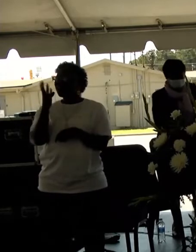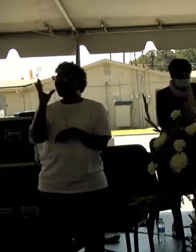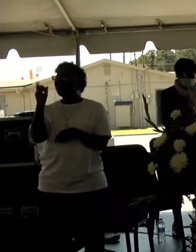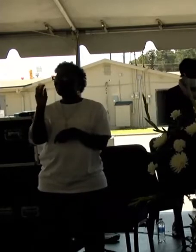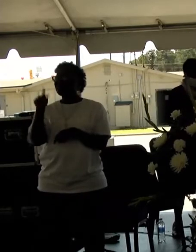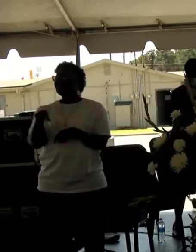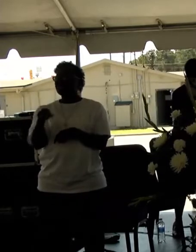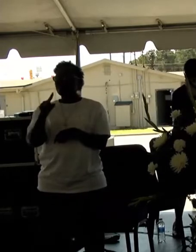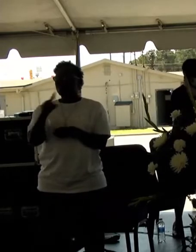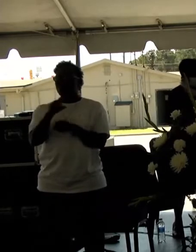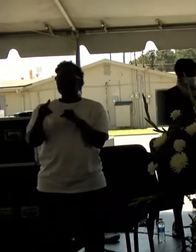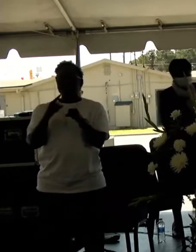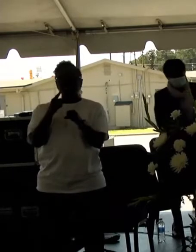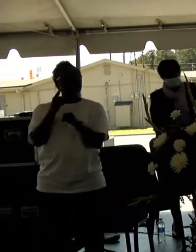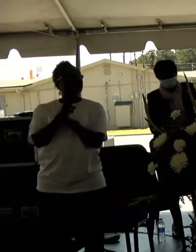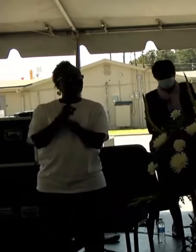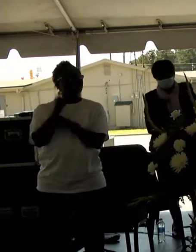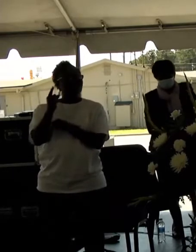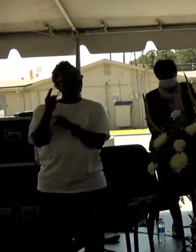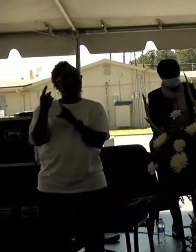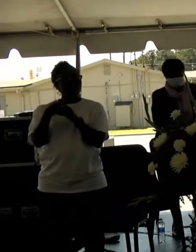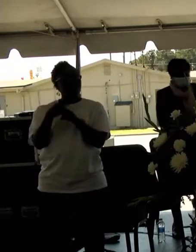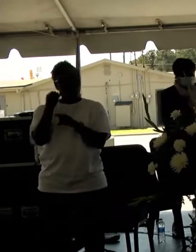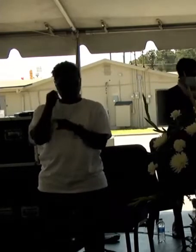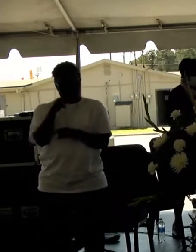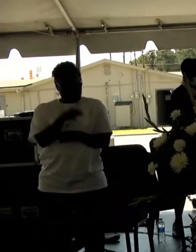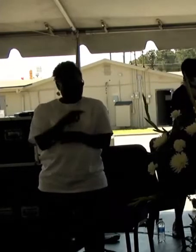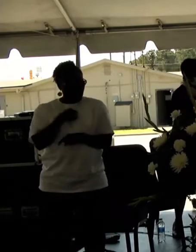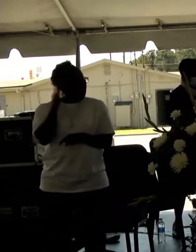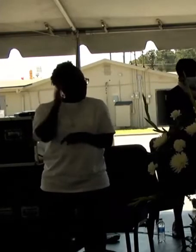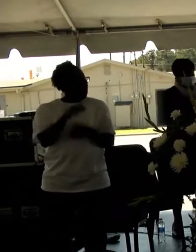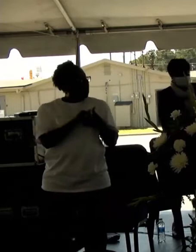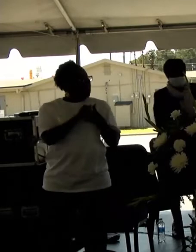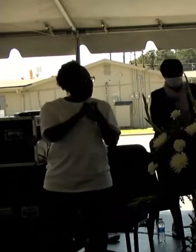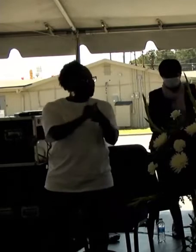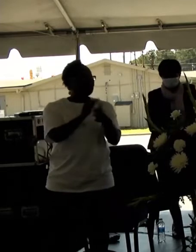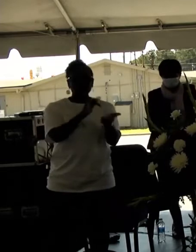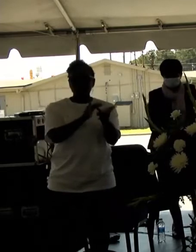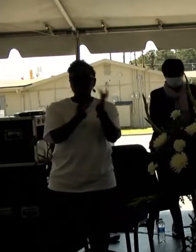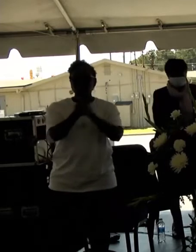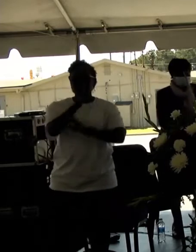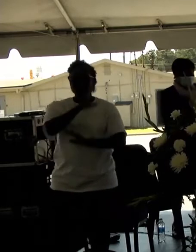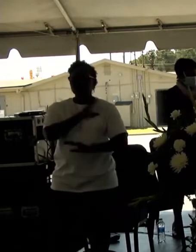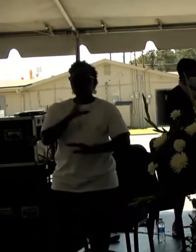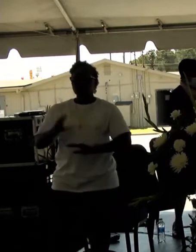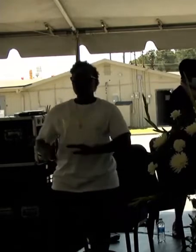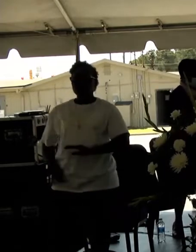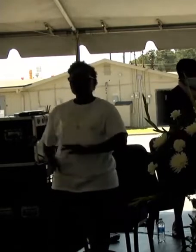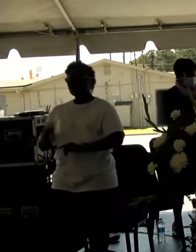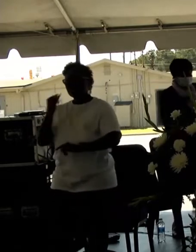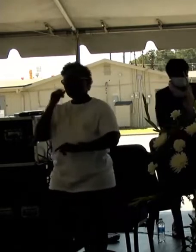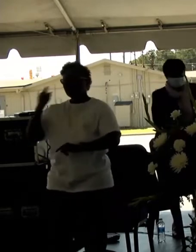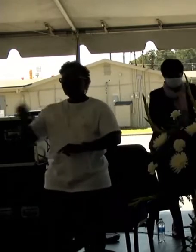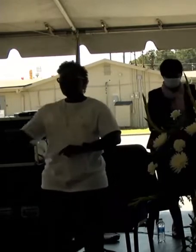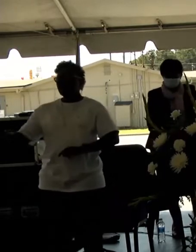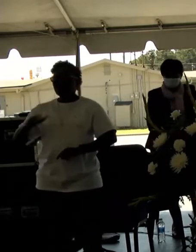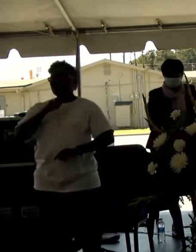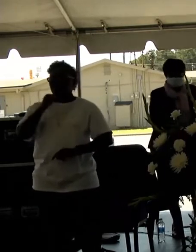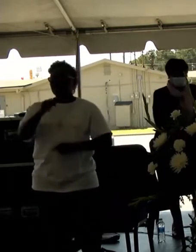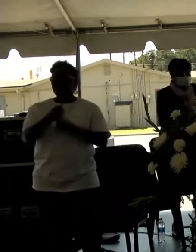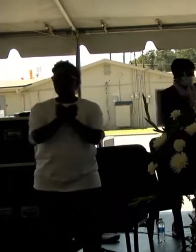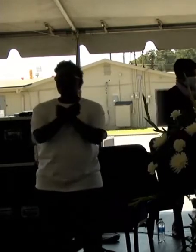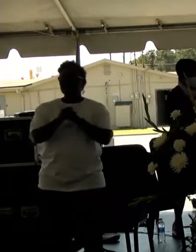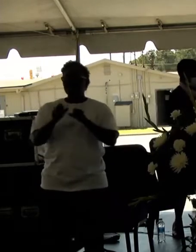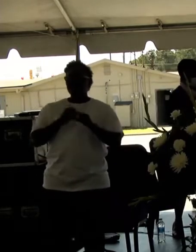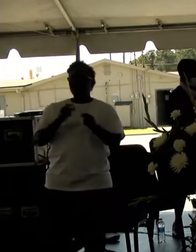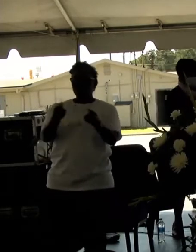I'll lead you to Jesus Christ. If you know you're out there and you're not saved, you need to receive the resurrection. Pastor, I received it. I came